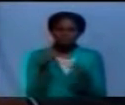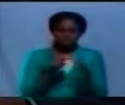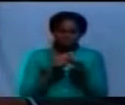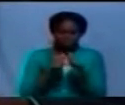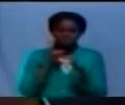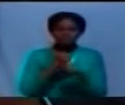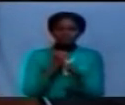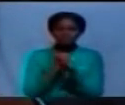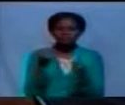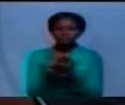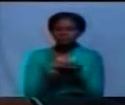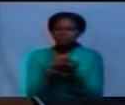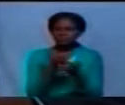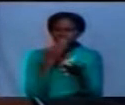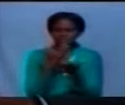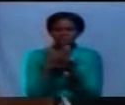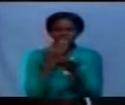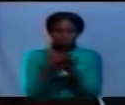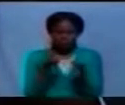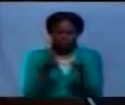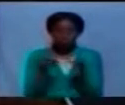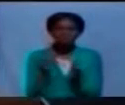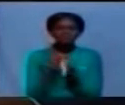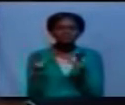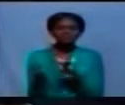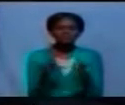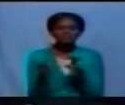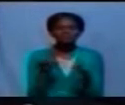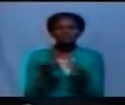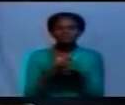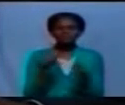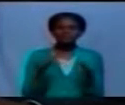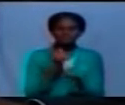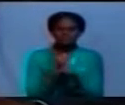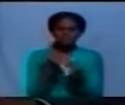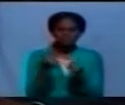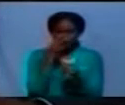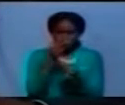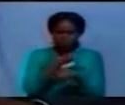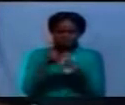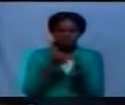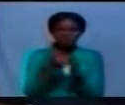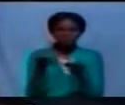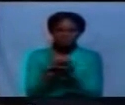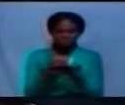it makes economic sense and where activities are well established. So if you look at all the established